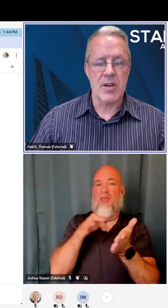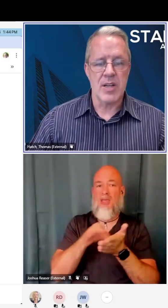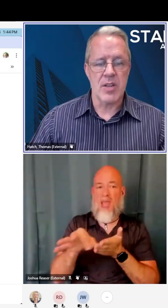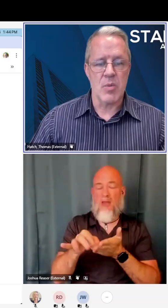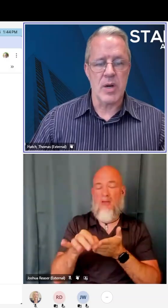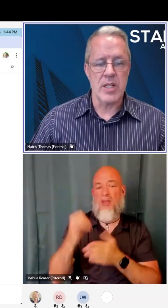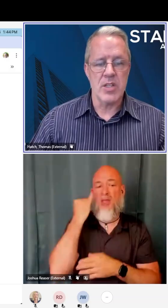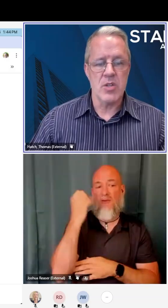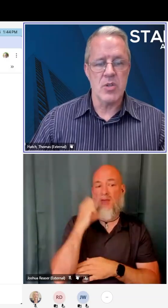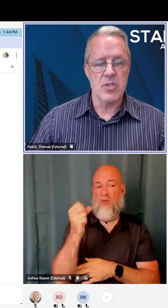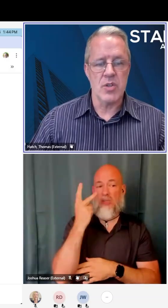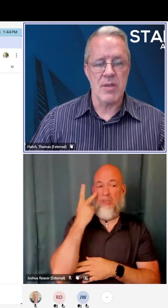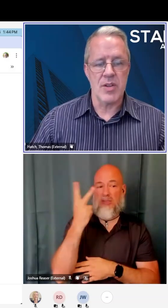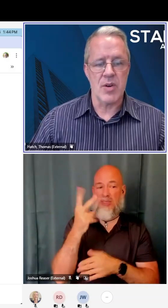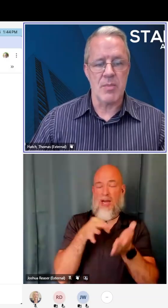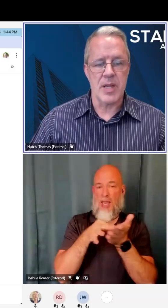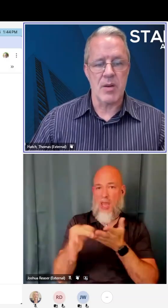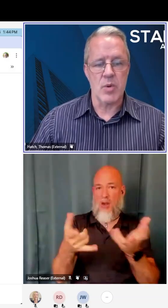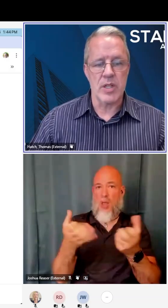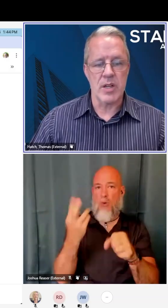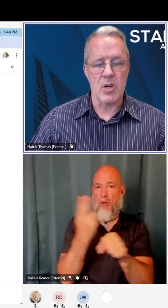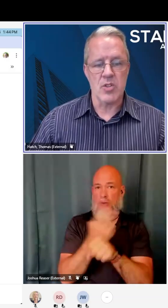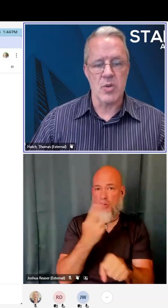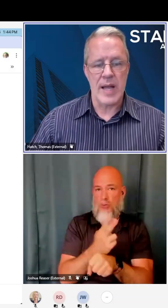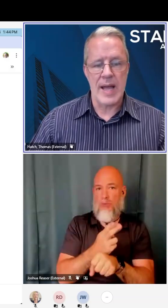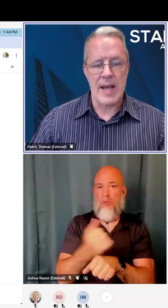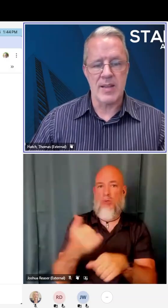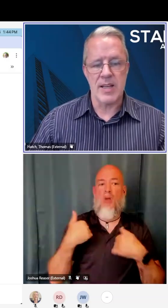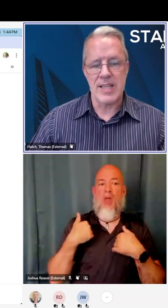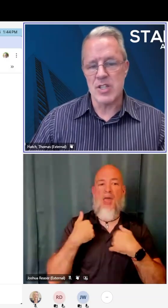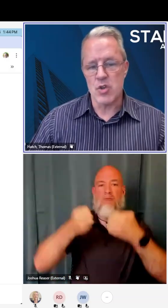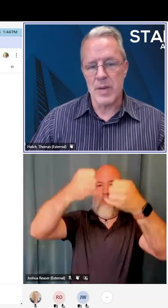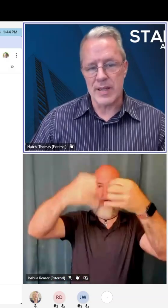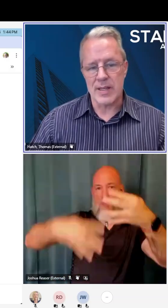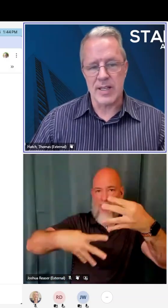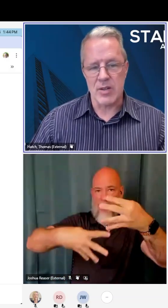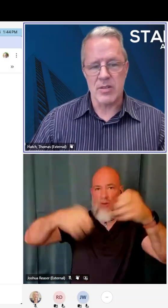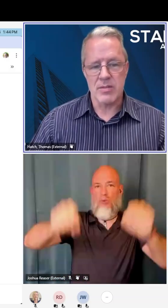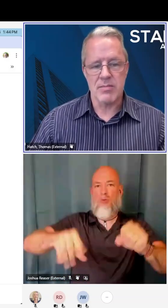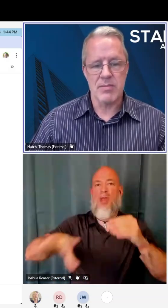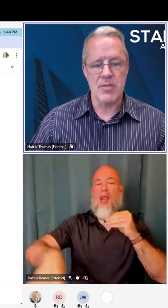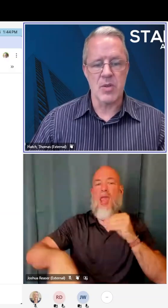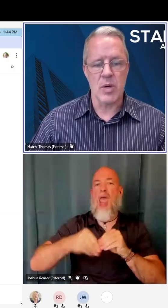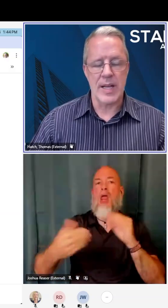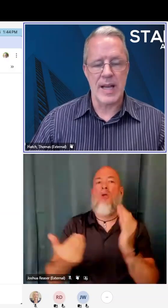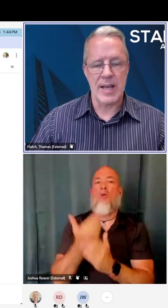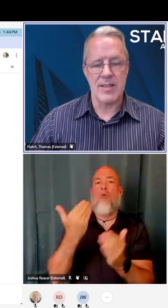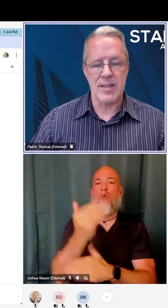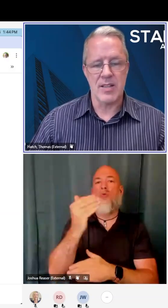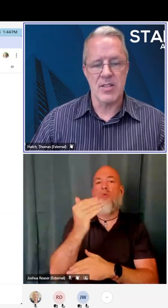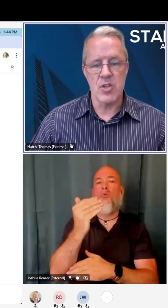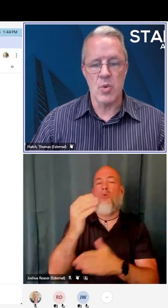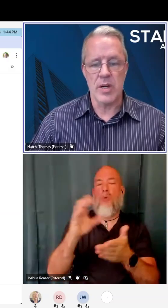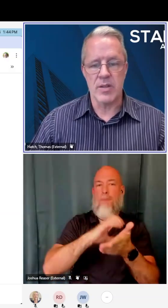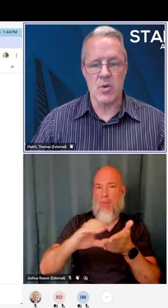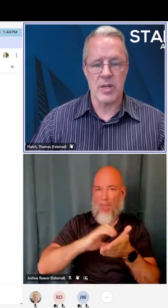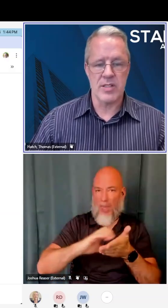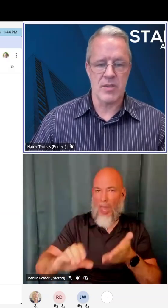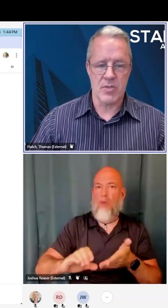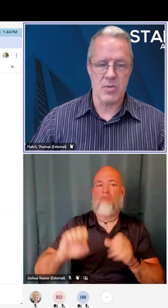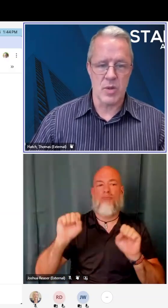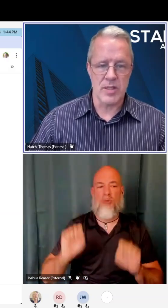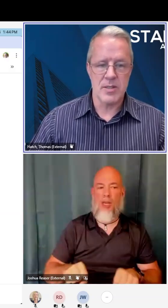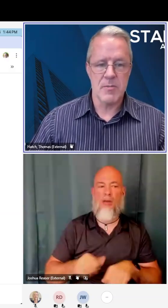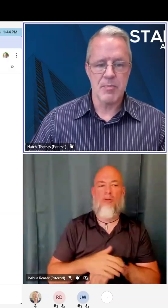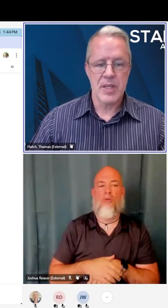see an account here that I want to use, you have a drop down where you can also add a new bank account if you want to add a new one or